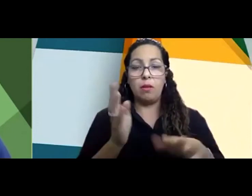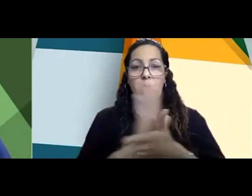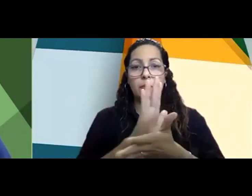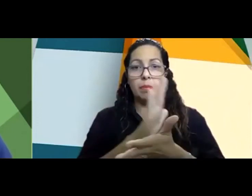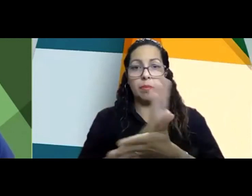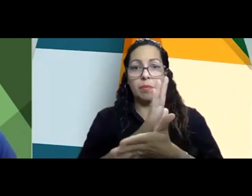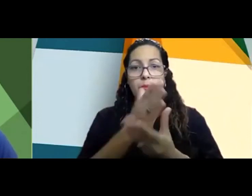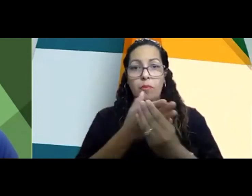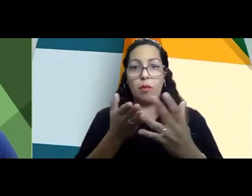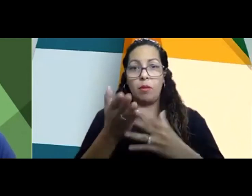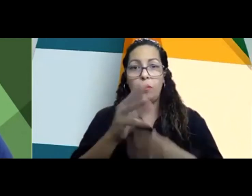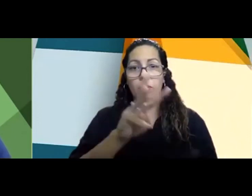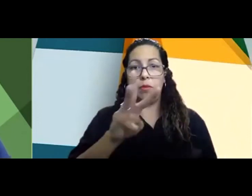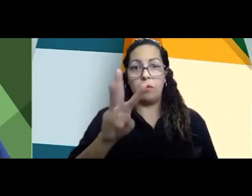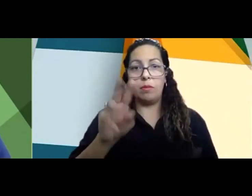the